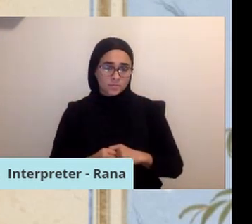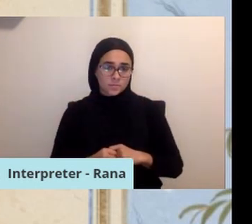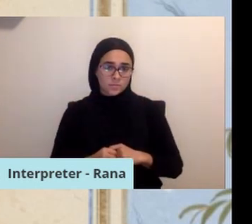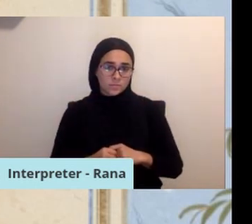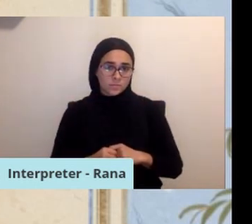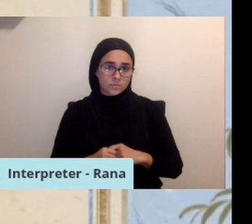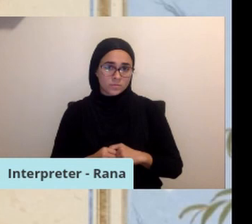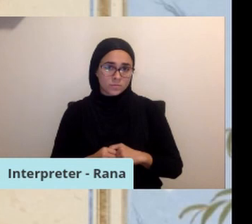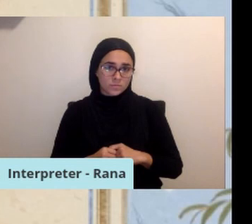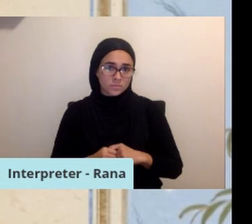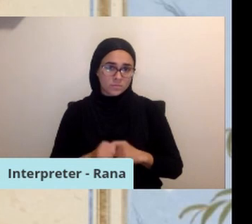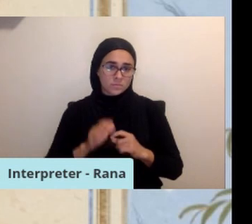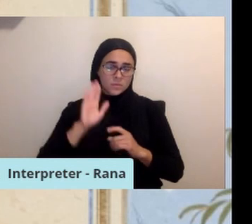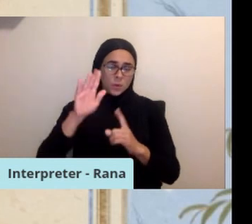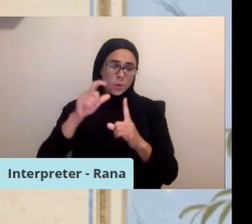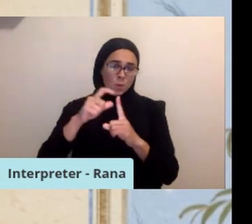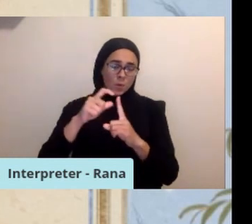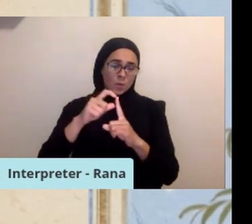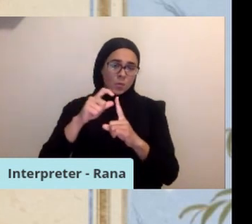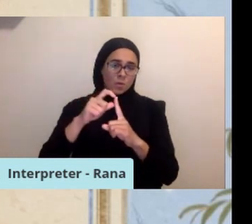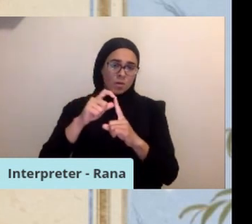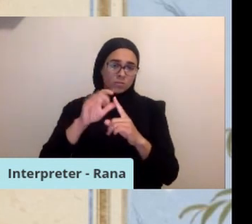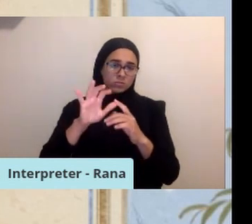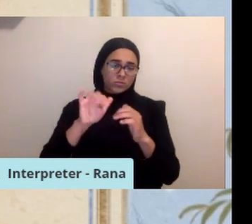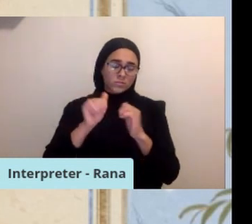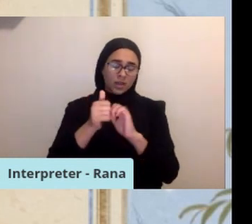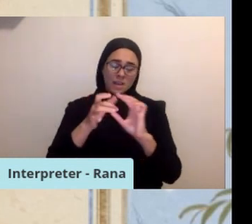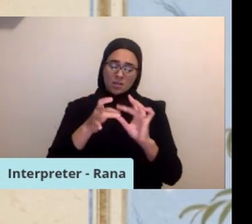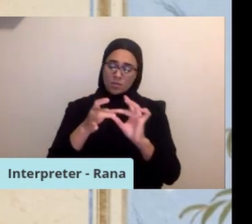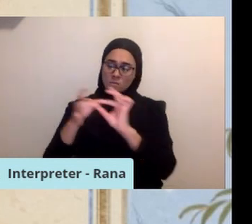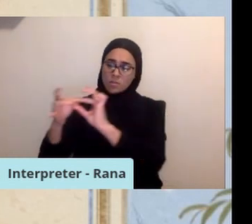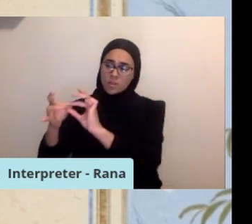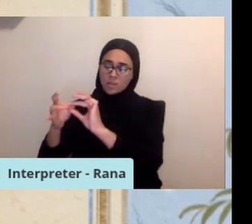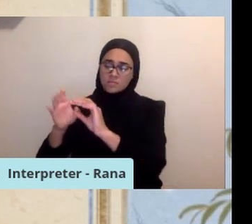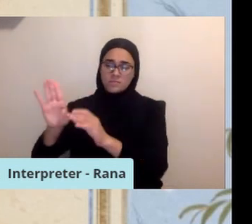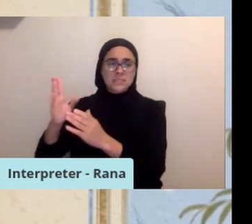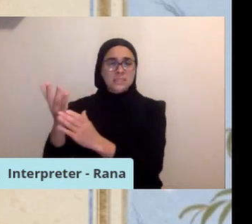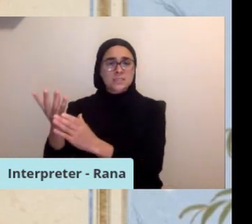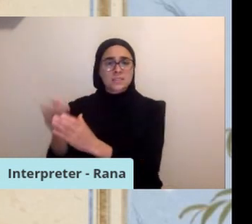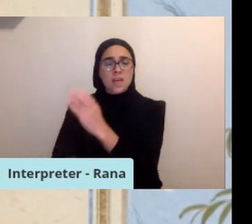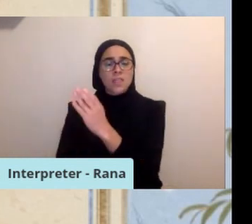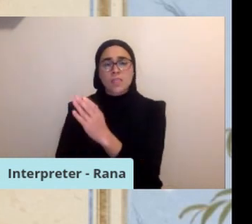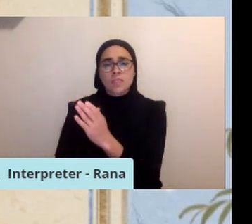They're powerful words. And how does that relate to his death?